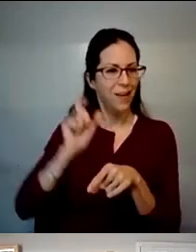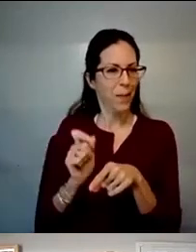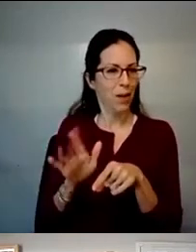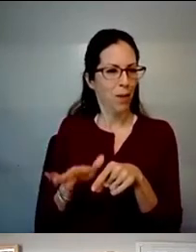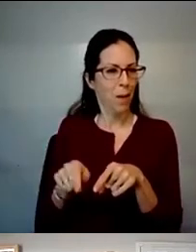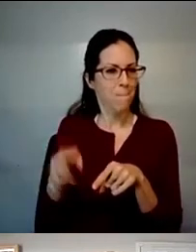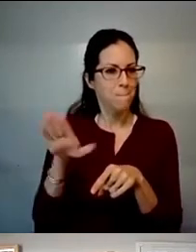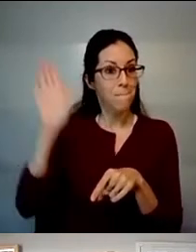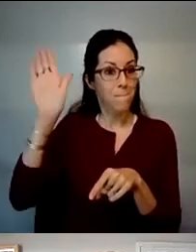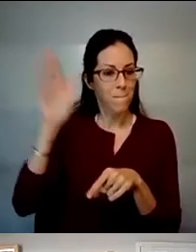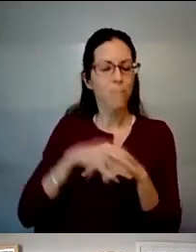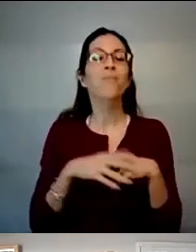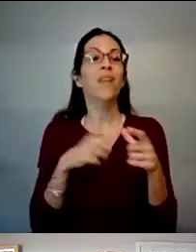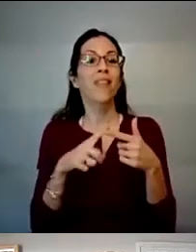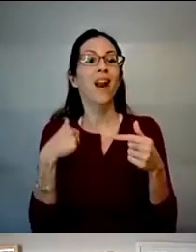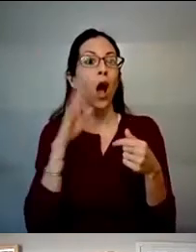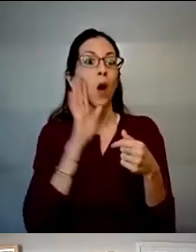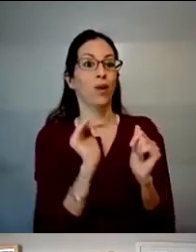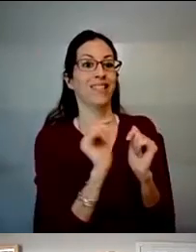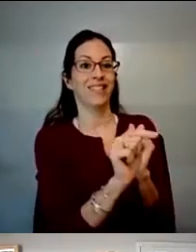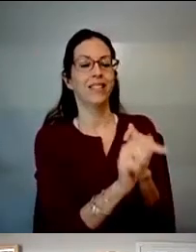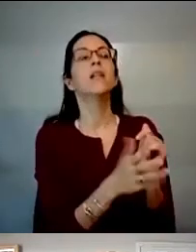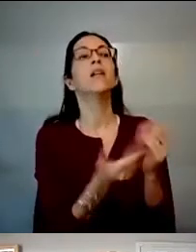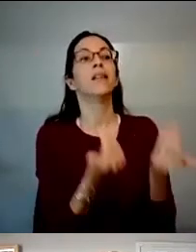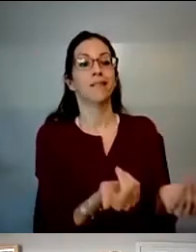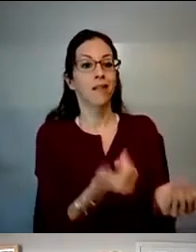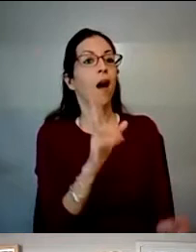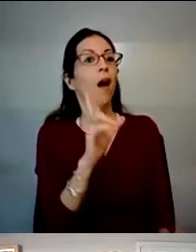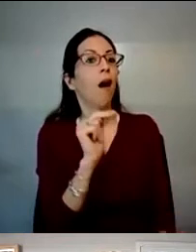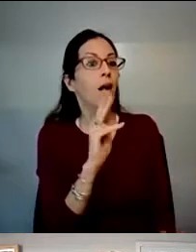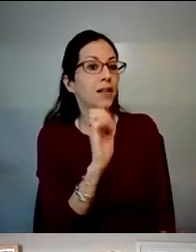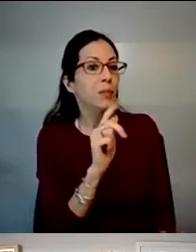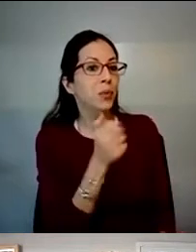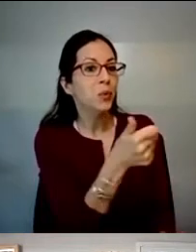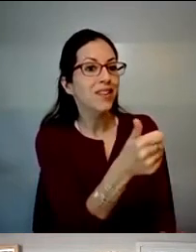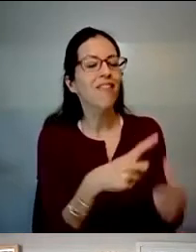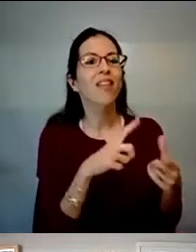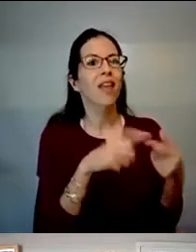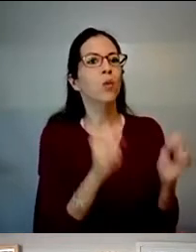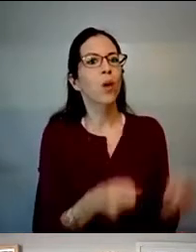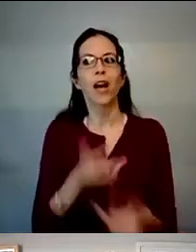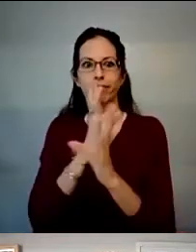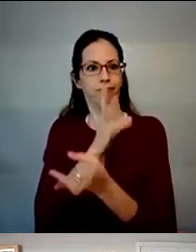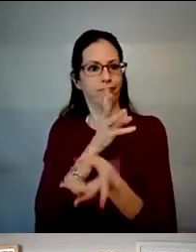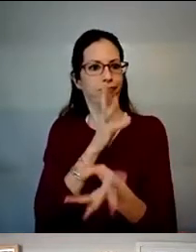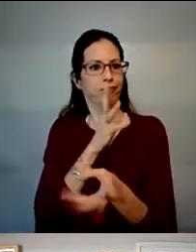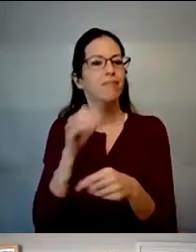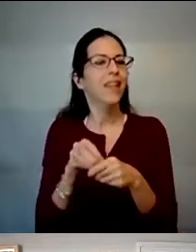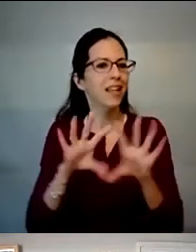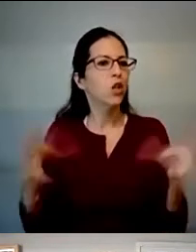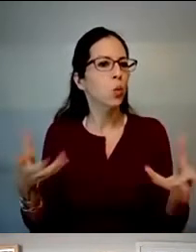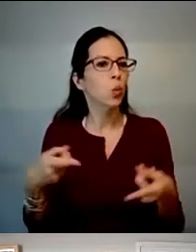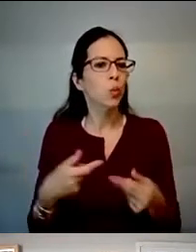request that you unmute yourself and invite you into the conversation as soon as I can. We have enabled